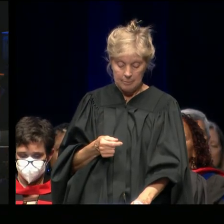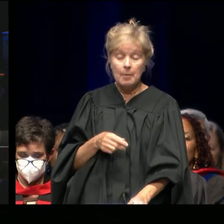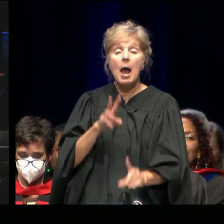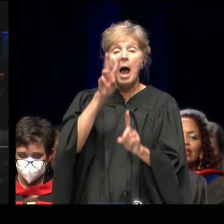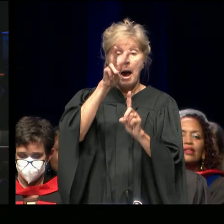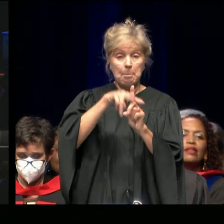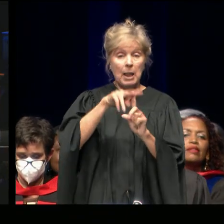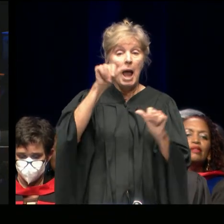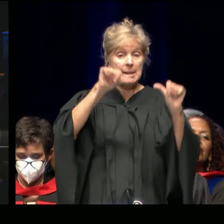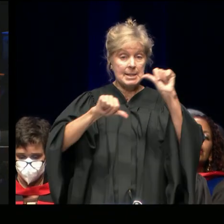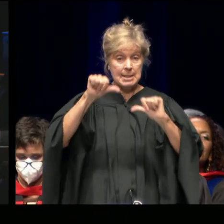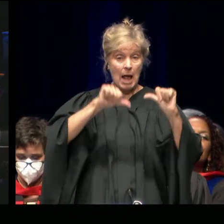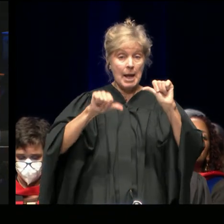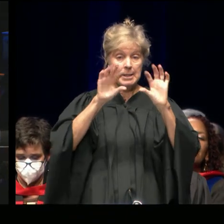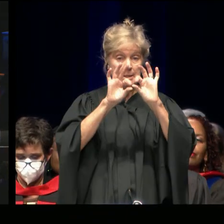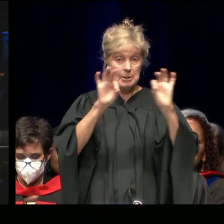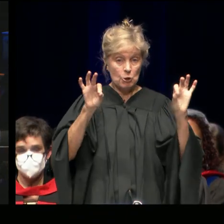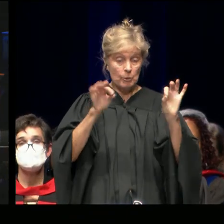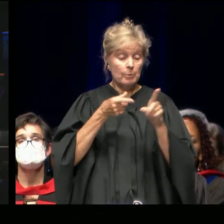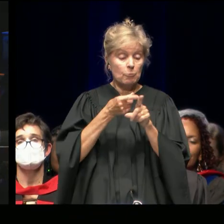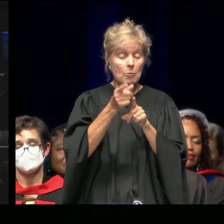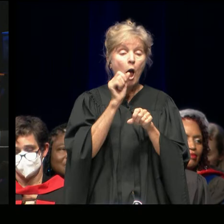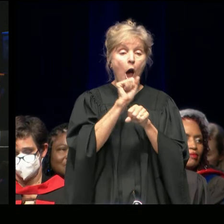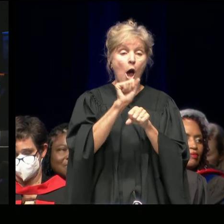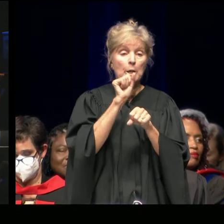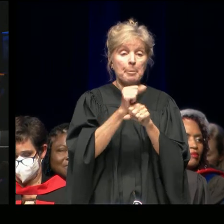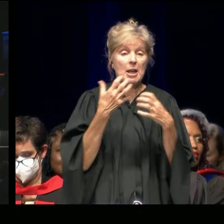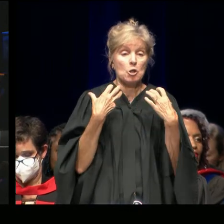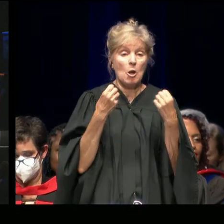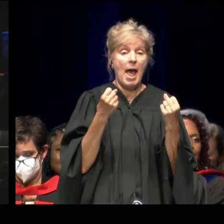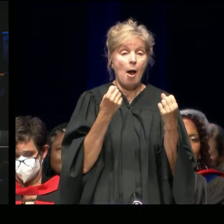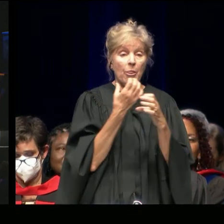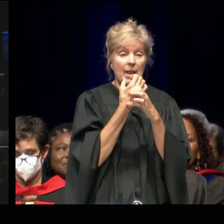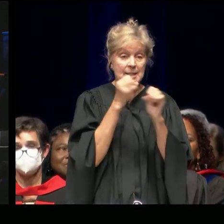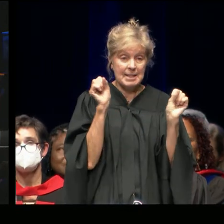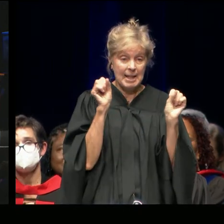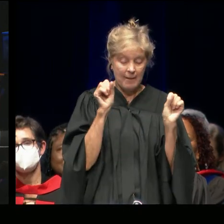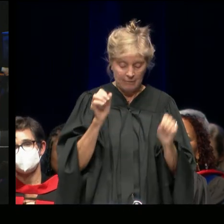Bachelor of Applied Science in Occupational Health and Safety.